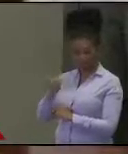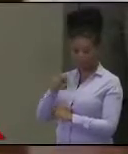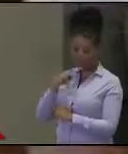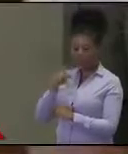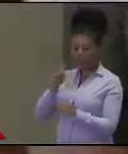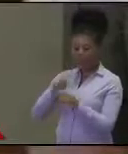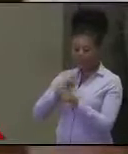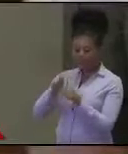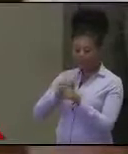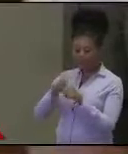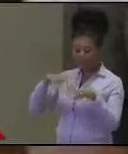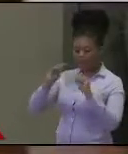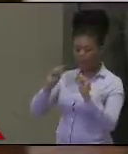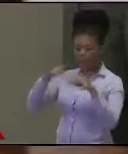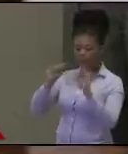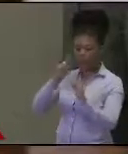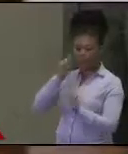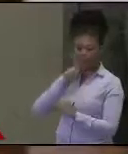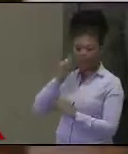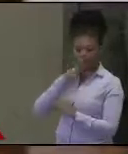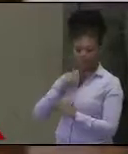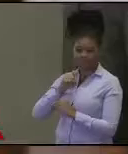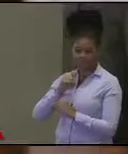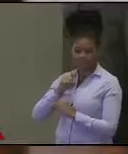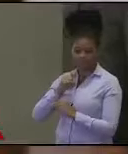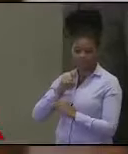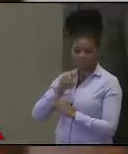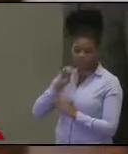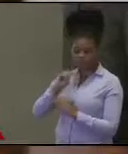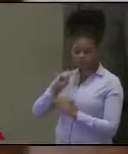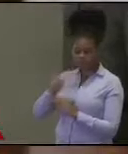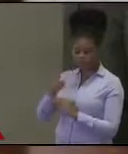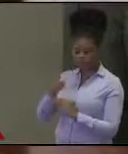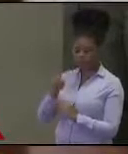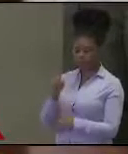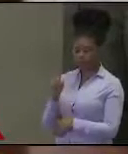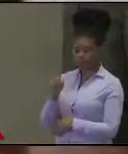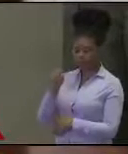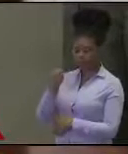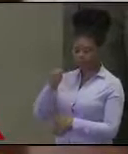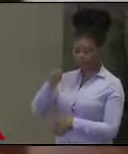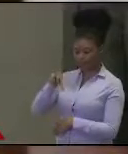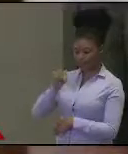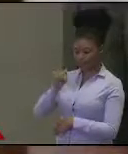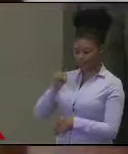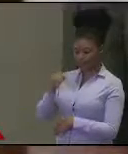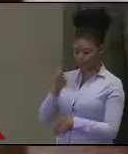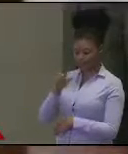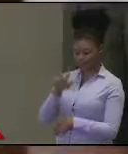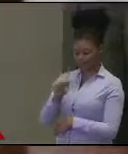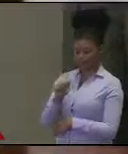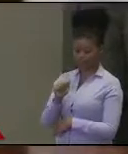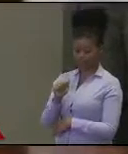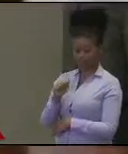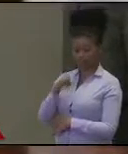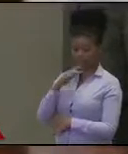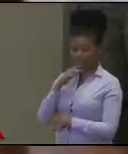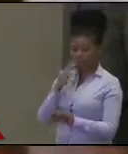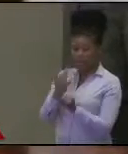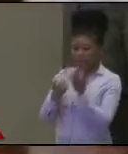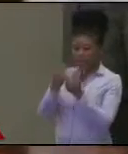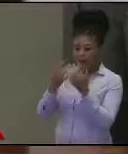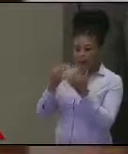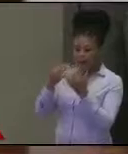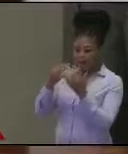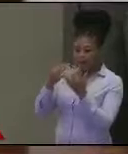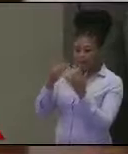Eyobethelelwe ngamazinga amadala anerusi. Kuba kwinto ekuthiwa yinqojela at some point. Abile amazinga